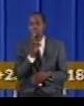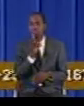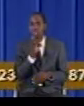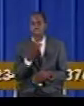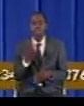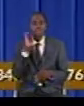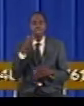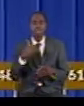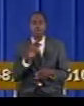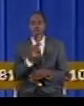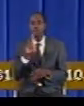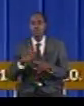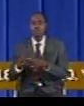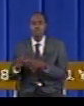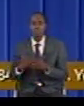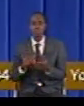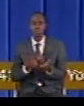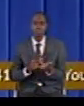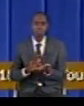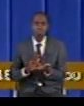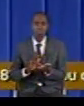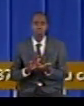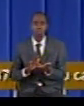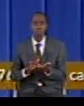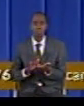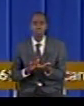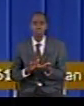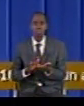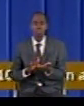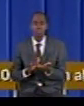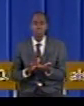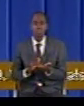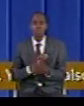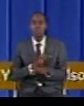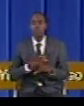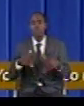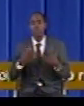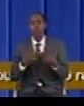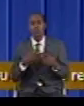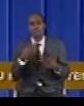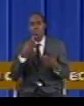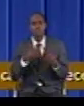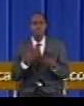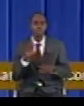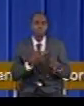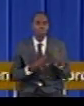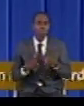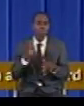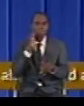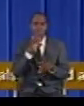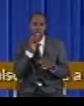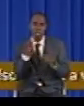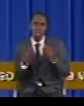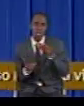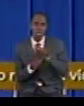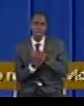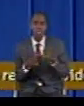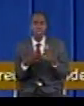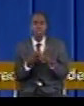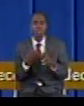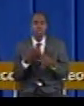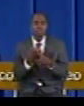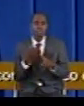drugs. I didn't go to. I don't even know how to express it to people because I took it. I hide it from my